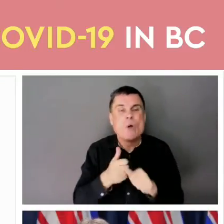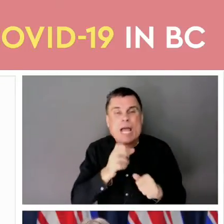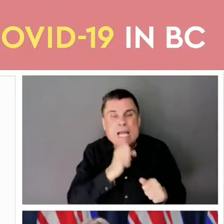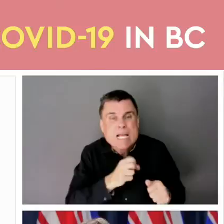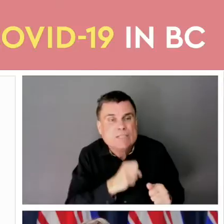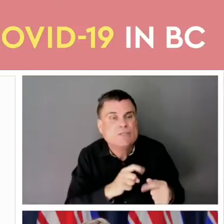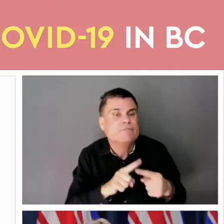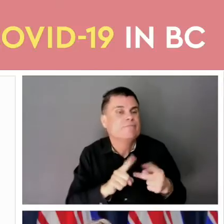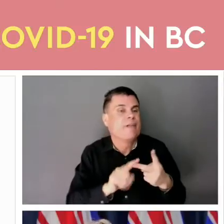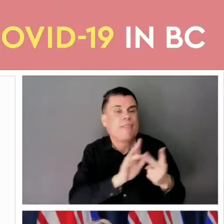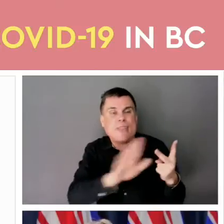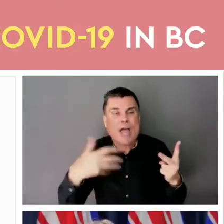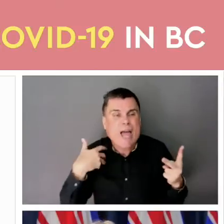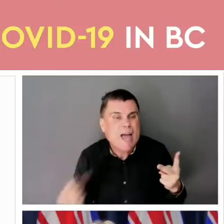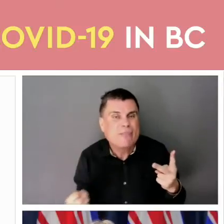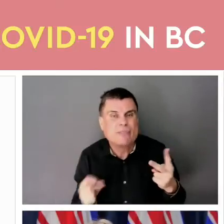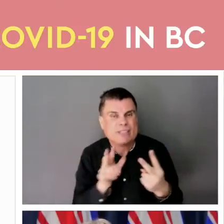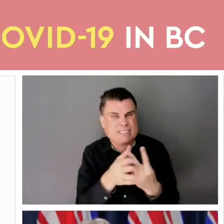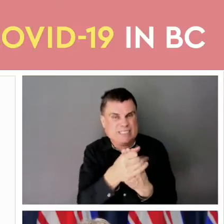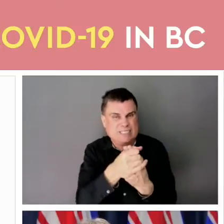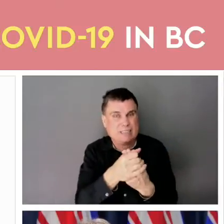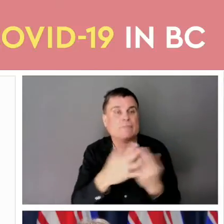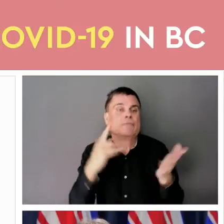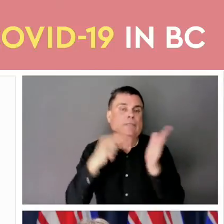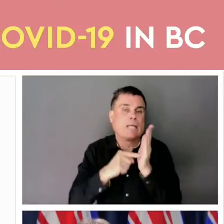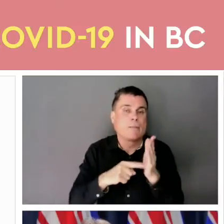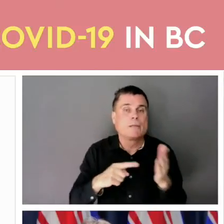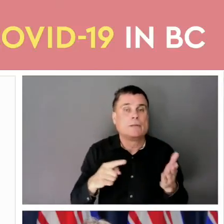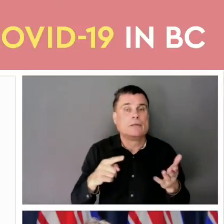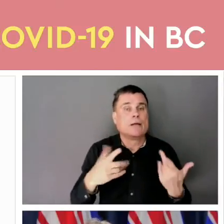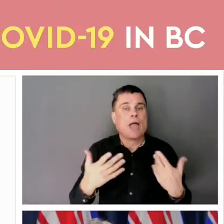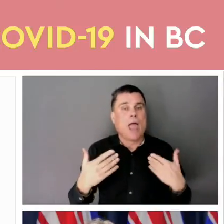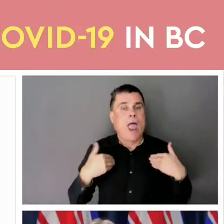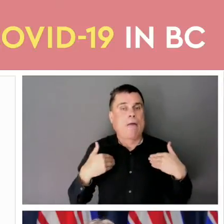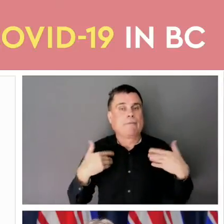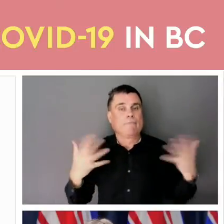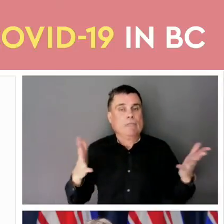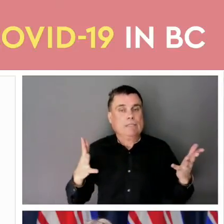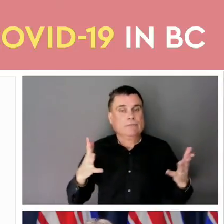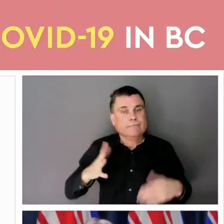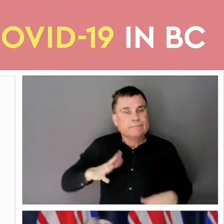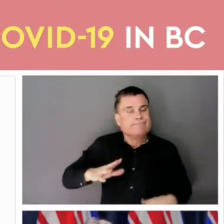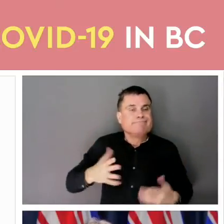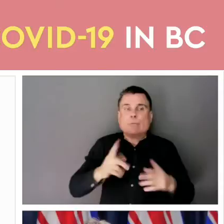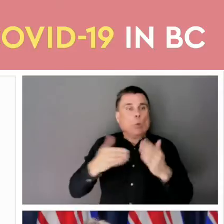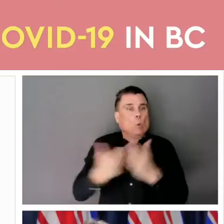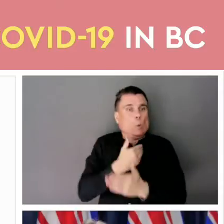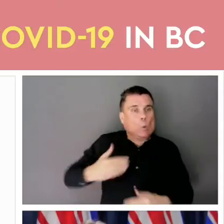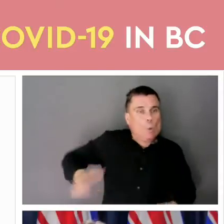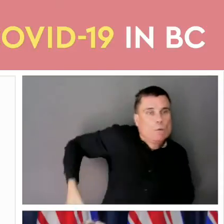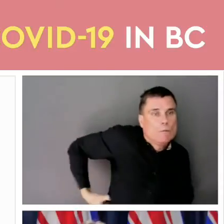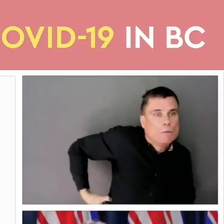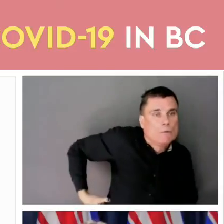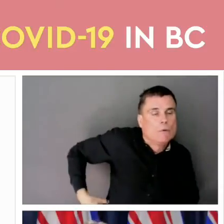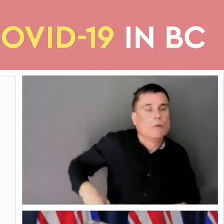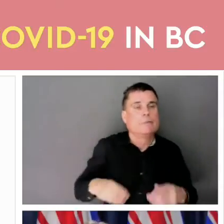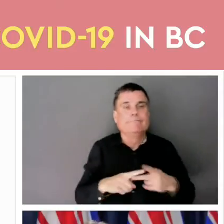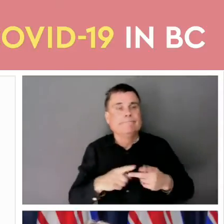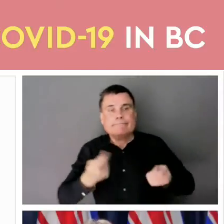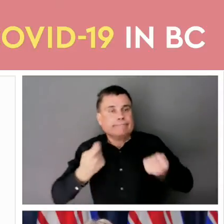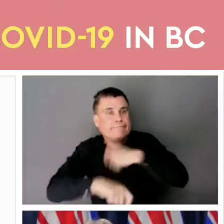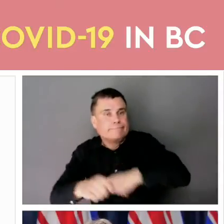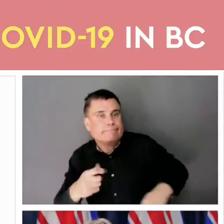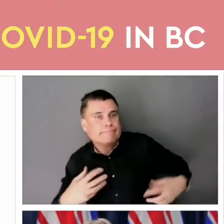who have been solid organ transplant recipients who continue to be taking very immunosuppressive